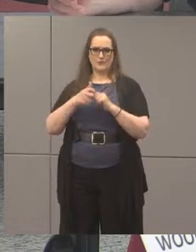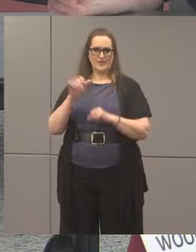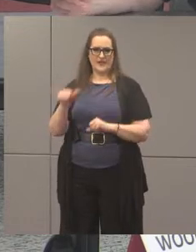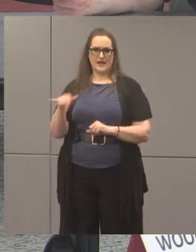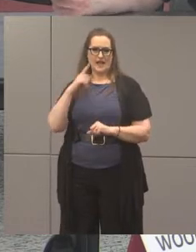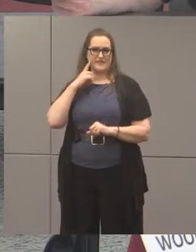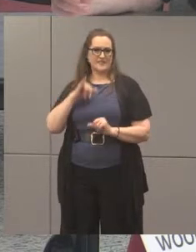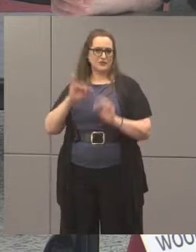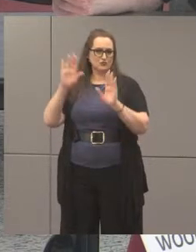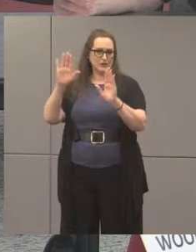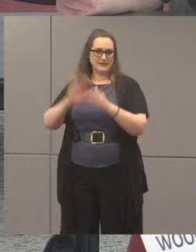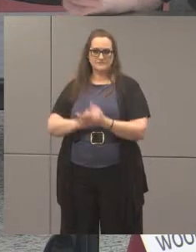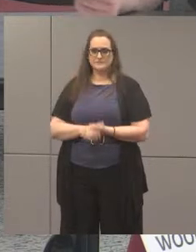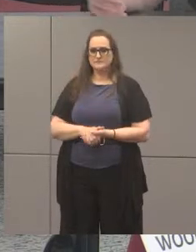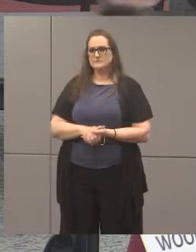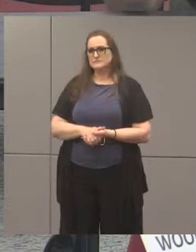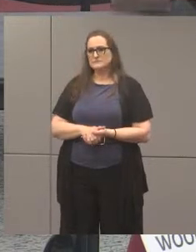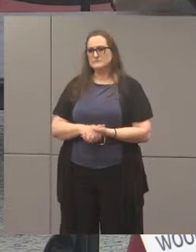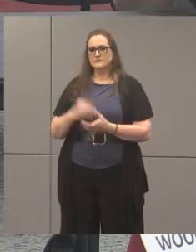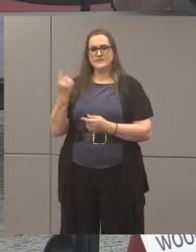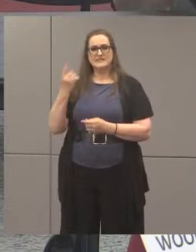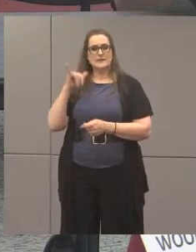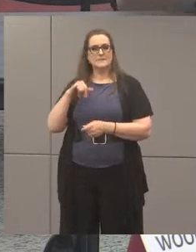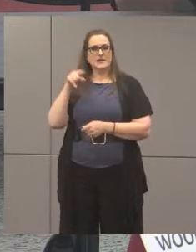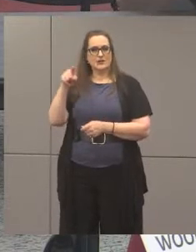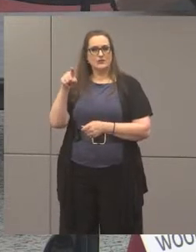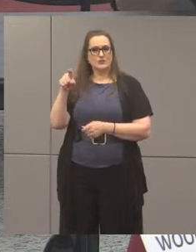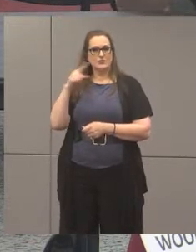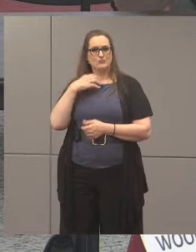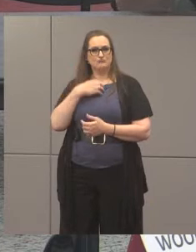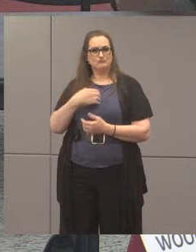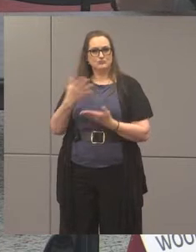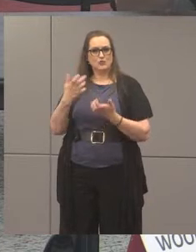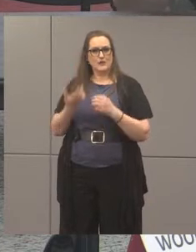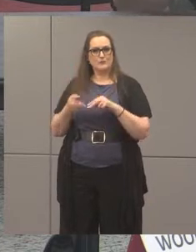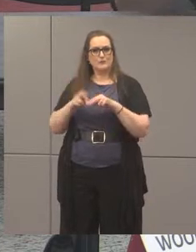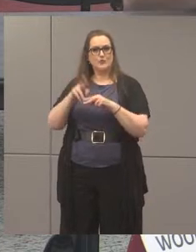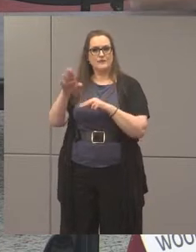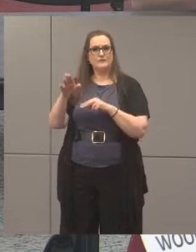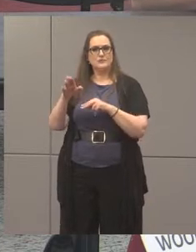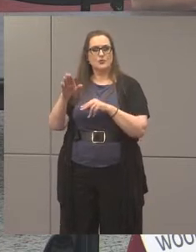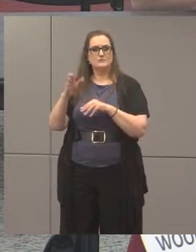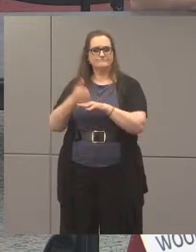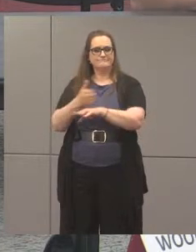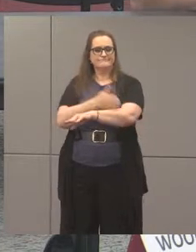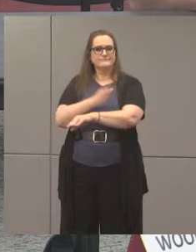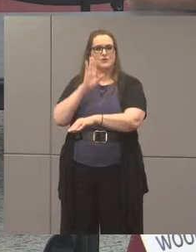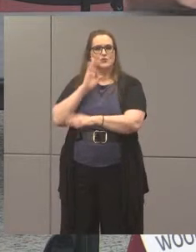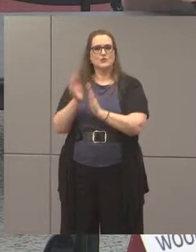that's great, and it's something that you desire to improve your skill sets. I think that's,